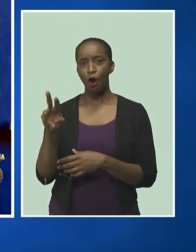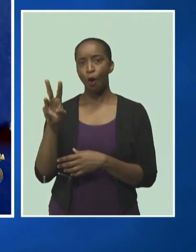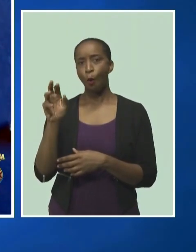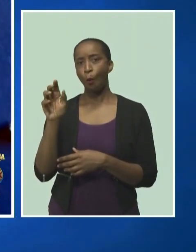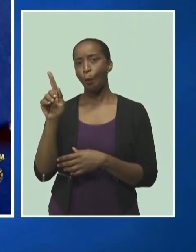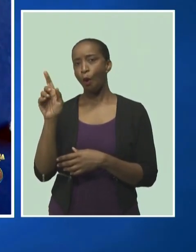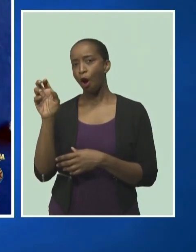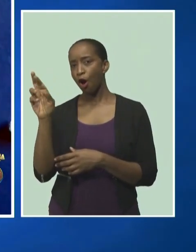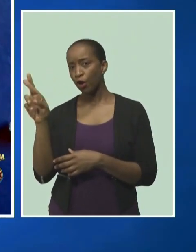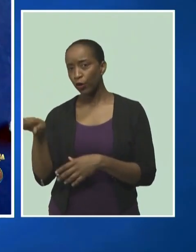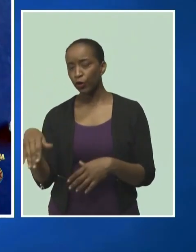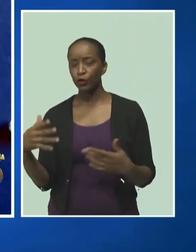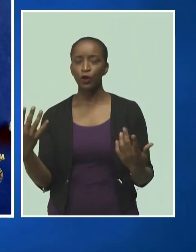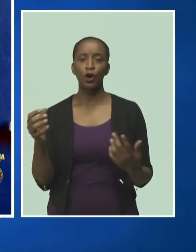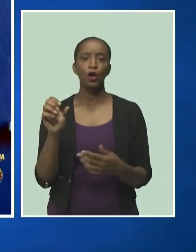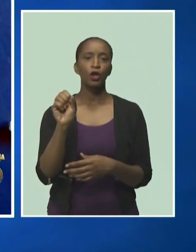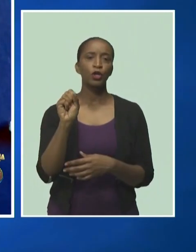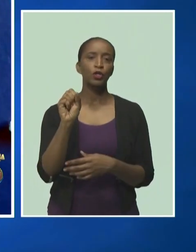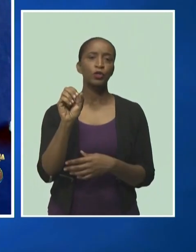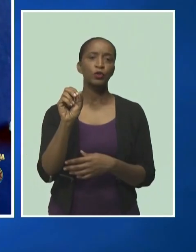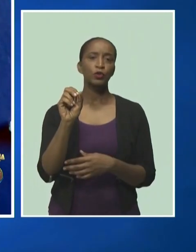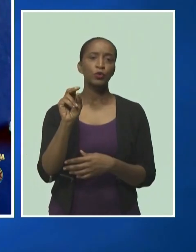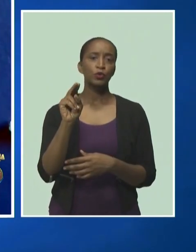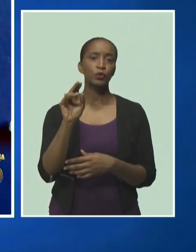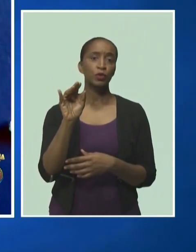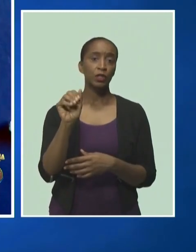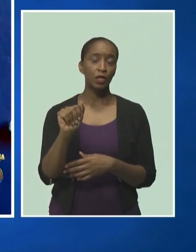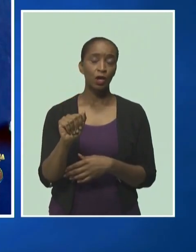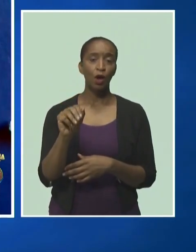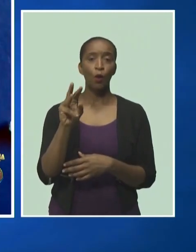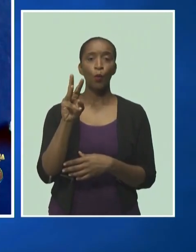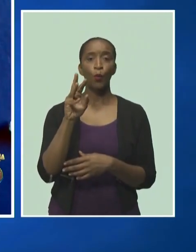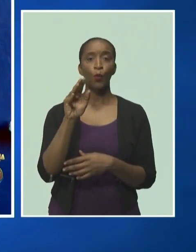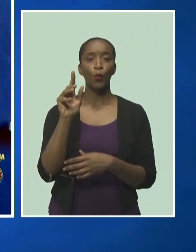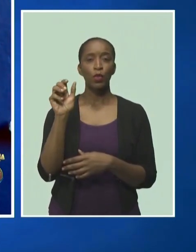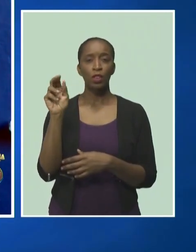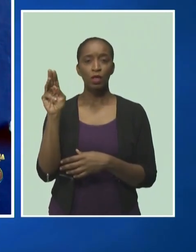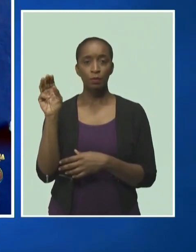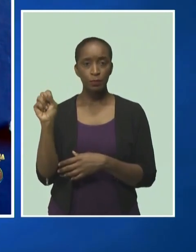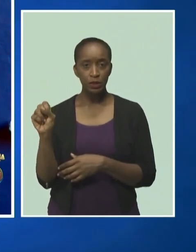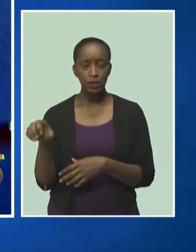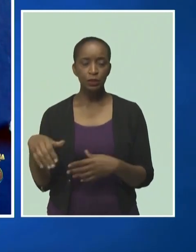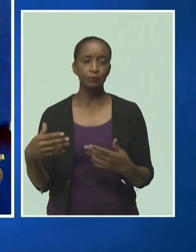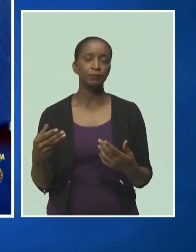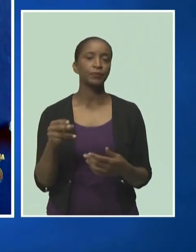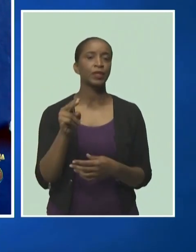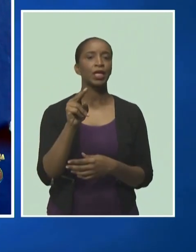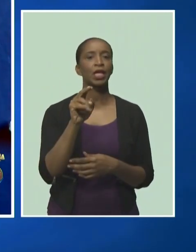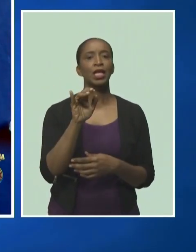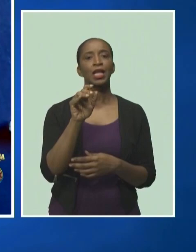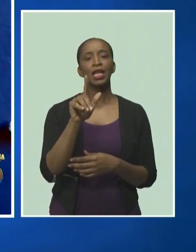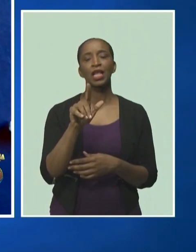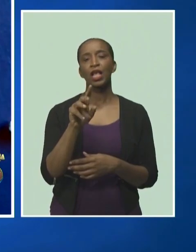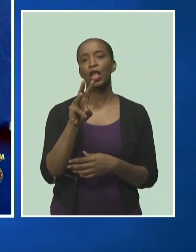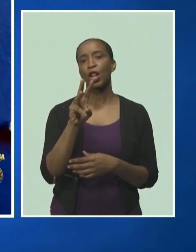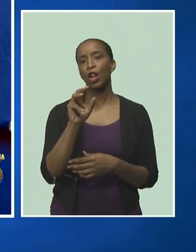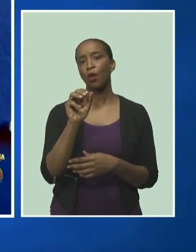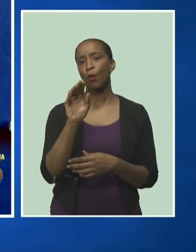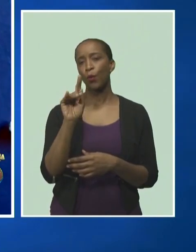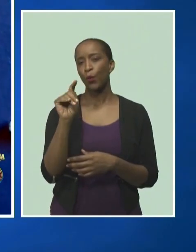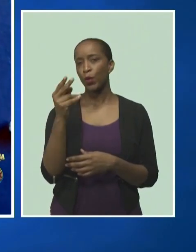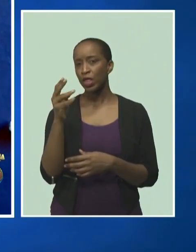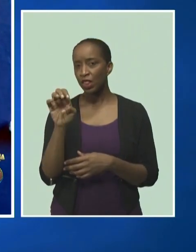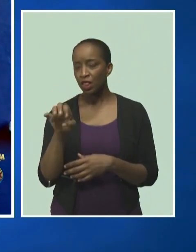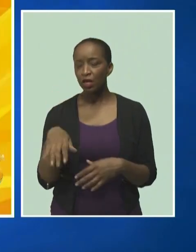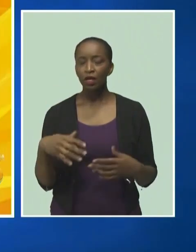Holder, Sonia Williams, Janine White, Neil Waith, Mighty Gabby, Adrian Green. So